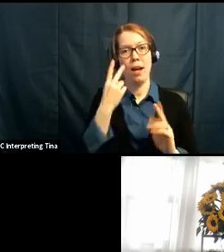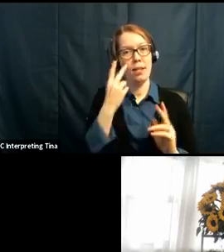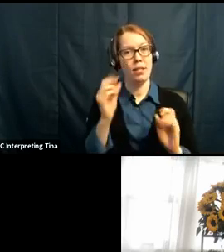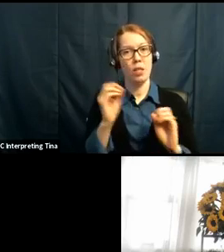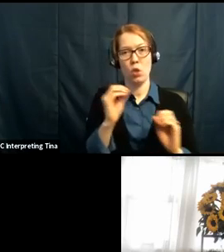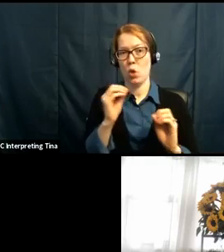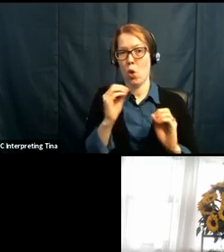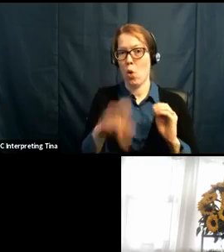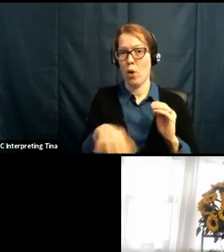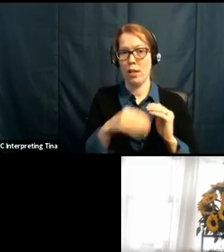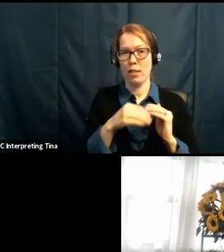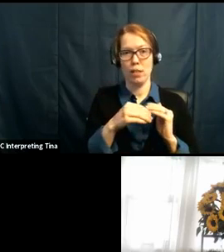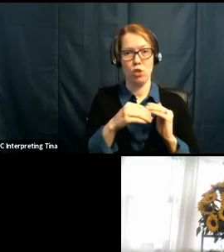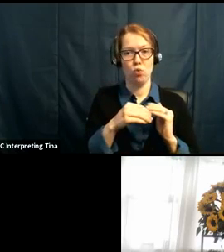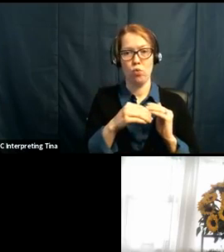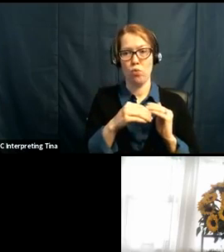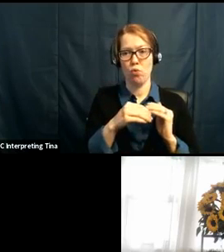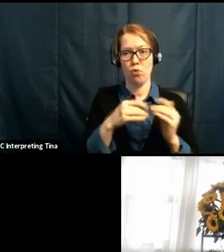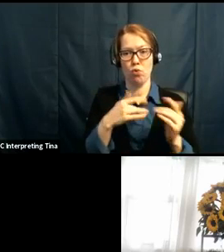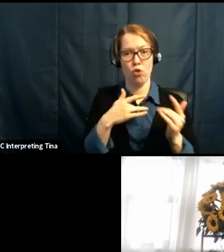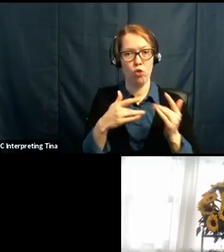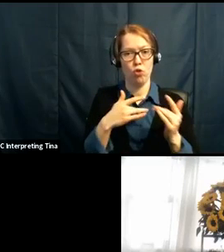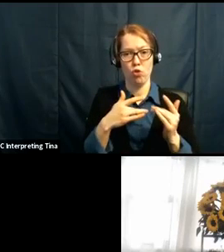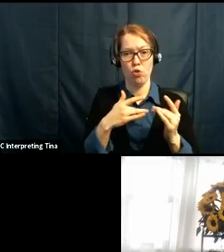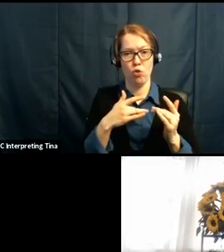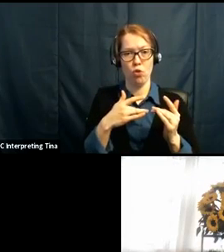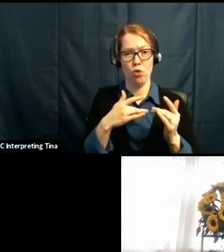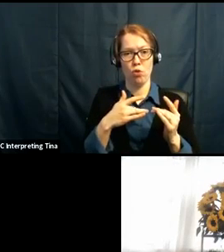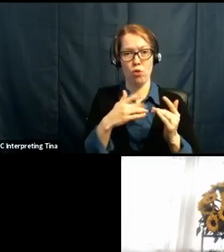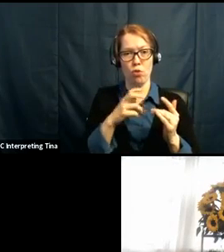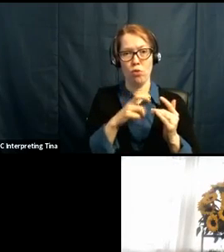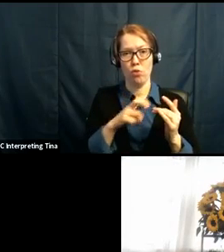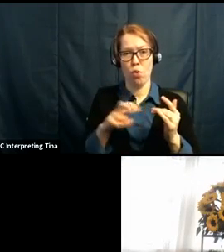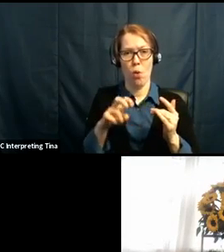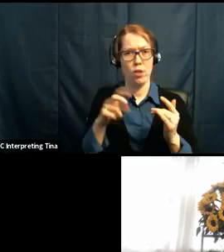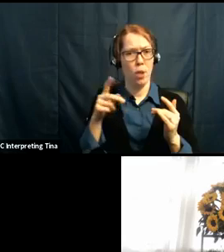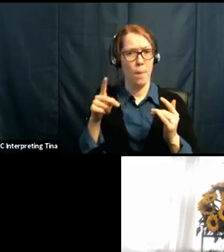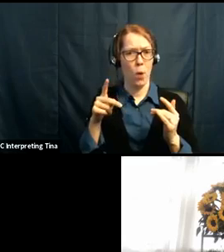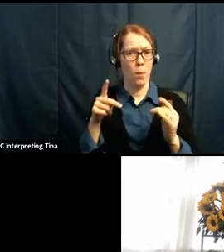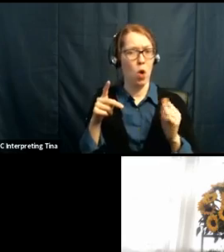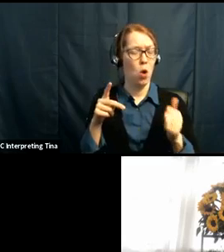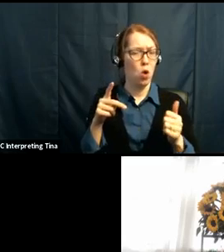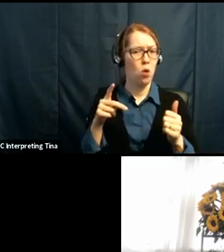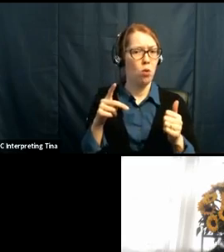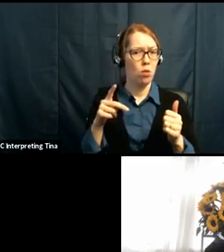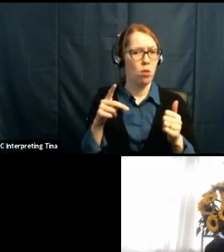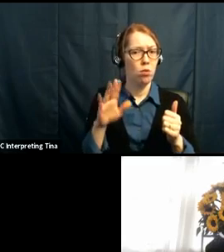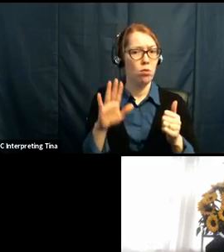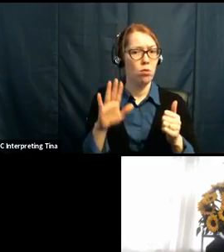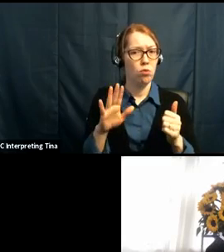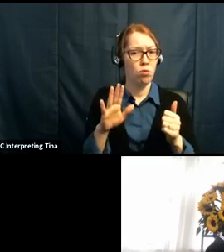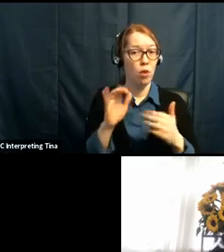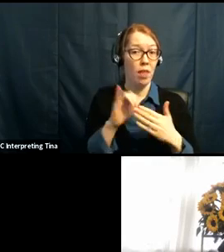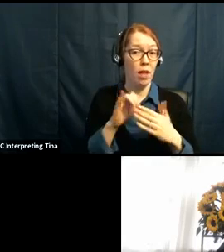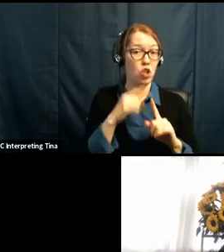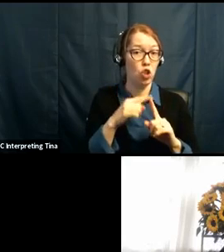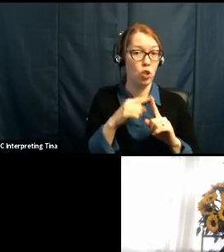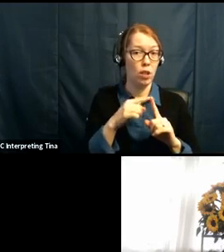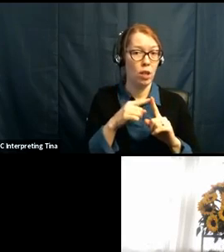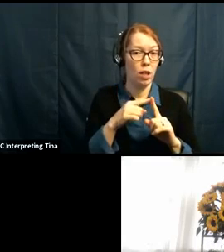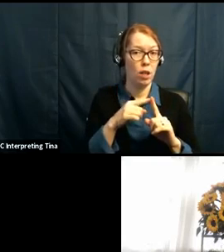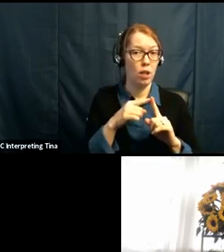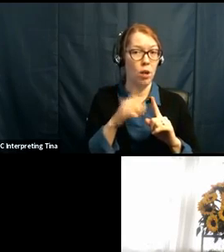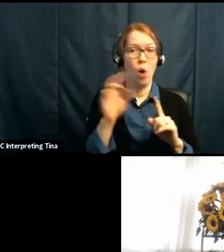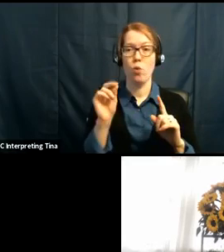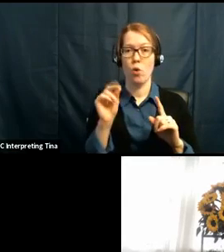no additional concerns with going to purple. So that is a good thing. Hang on here one second.